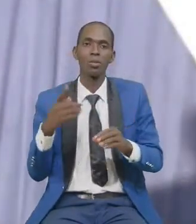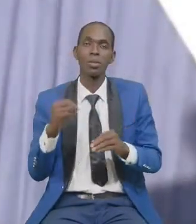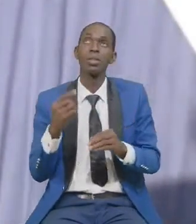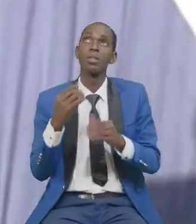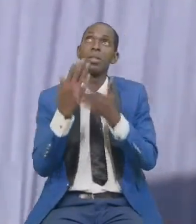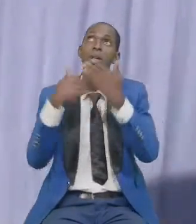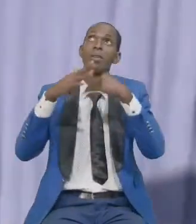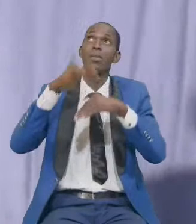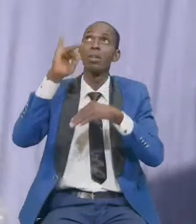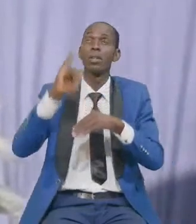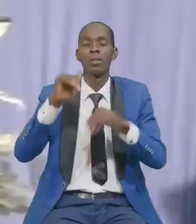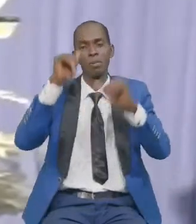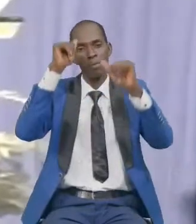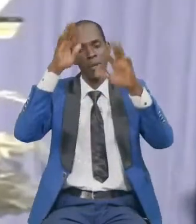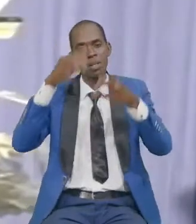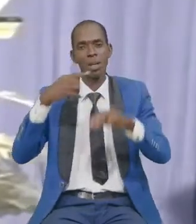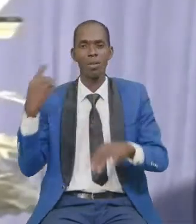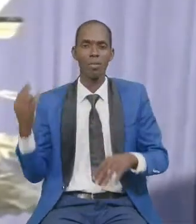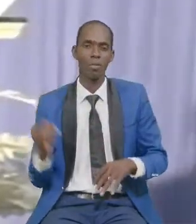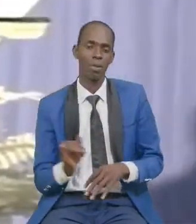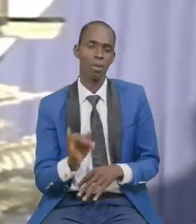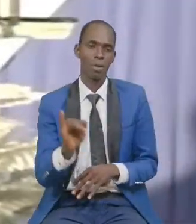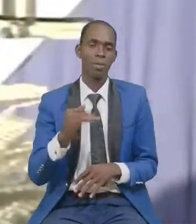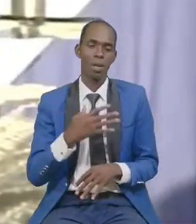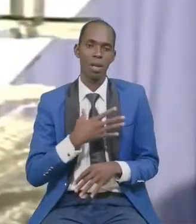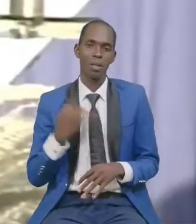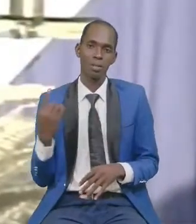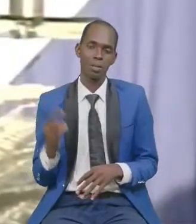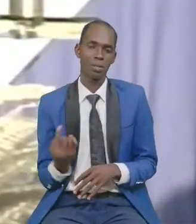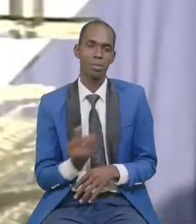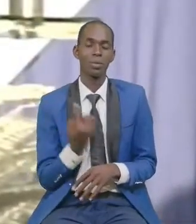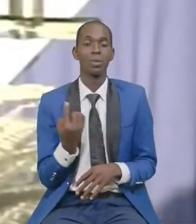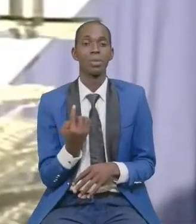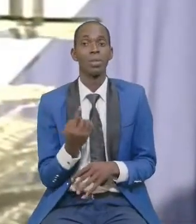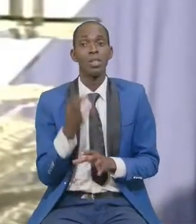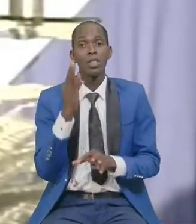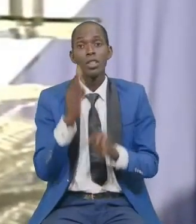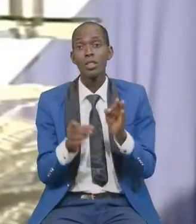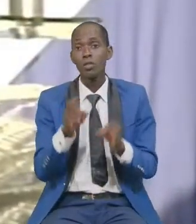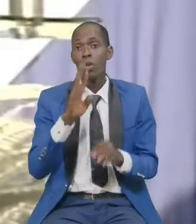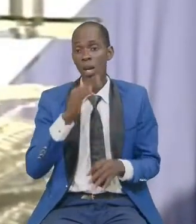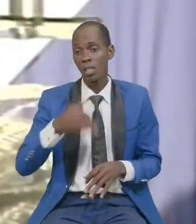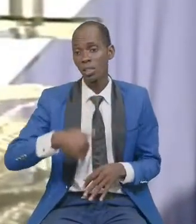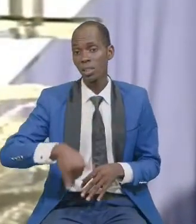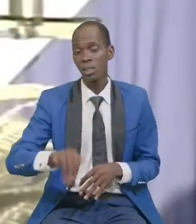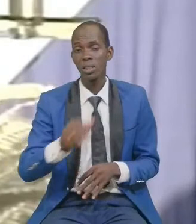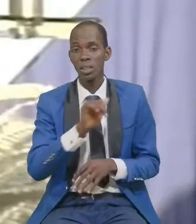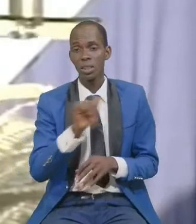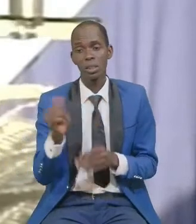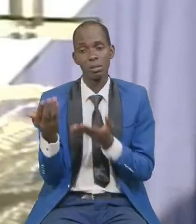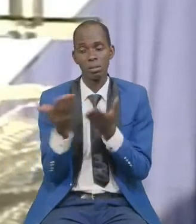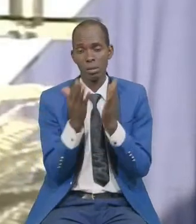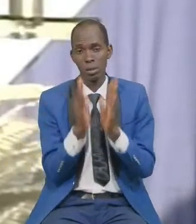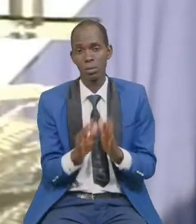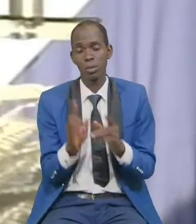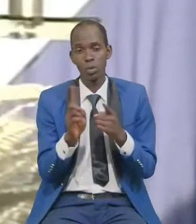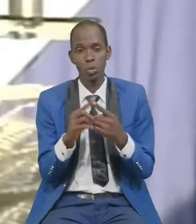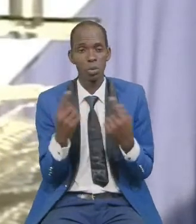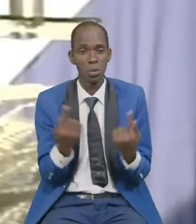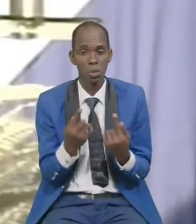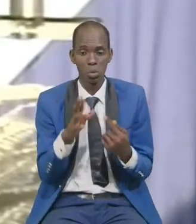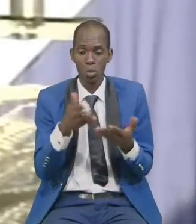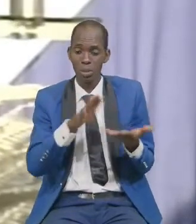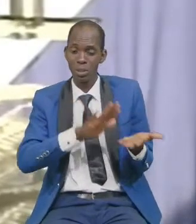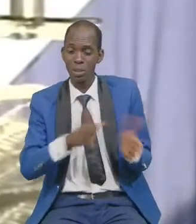forever and ever. If you are still a slave of sin, if you die in that condition,